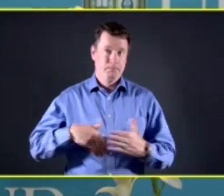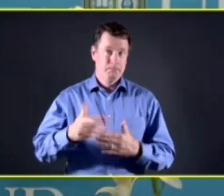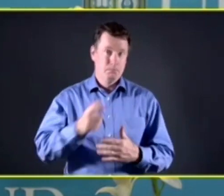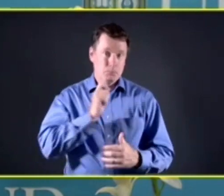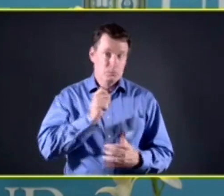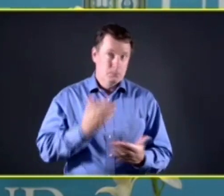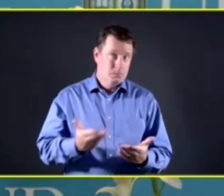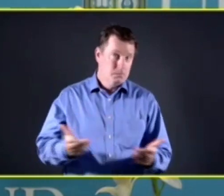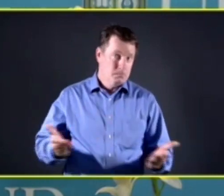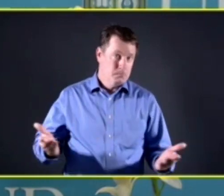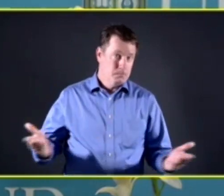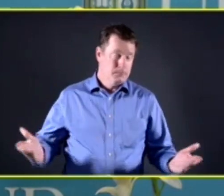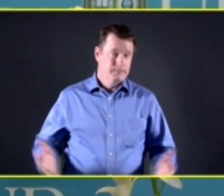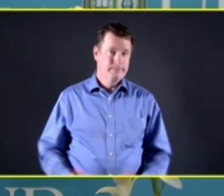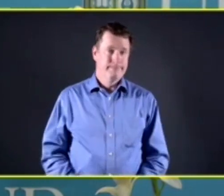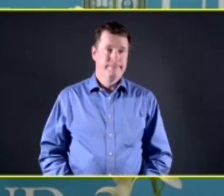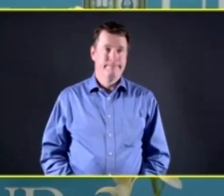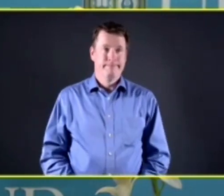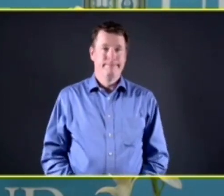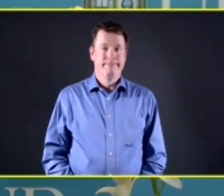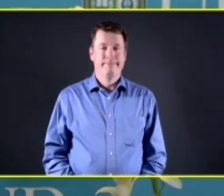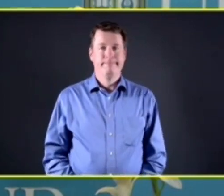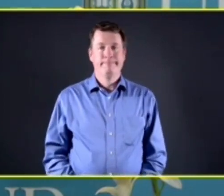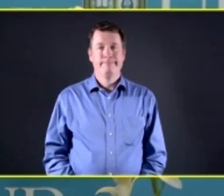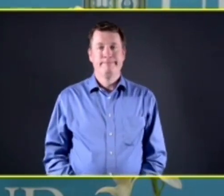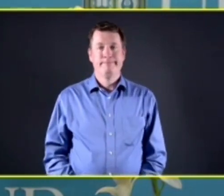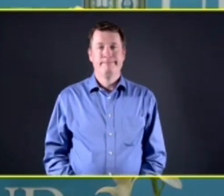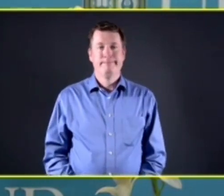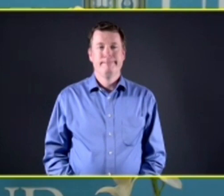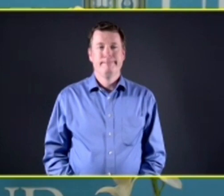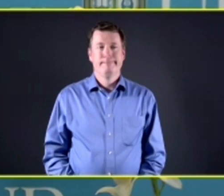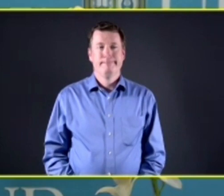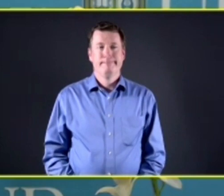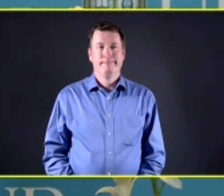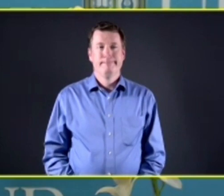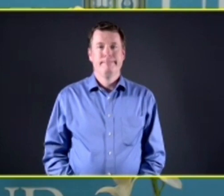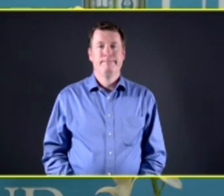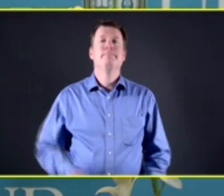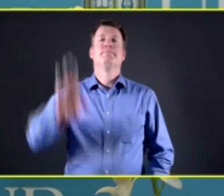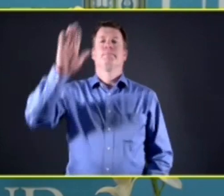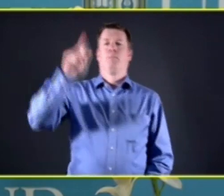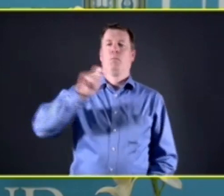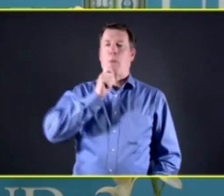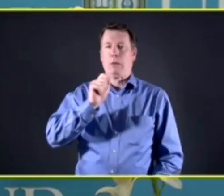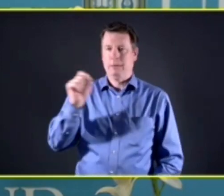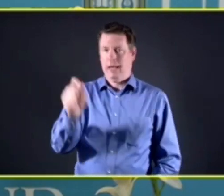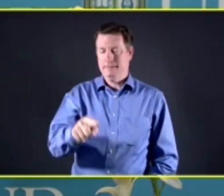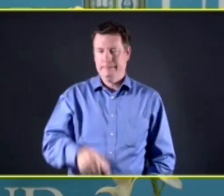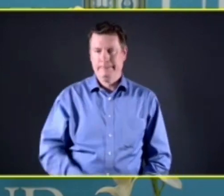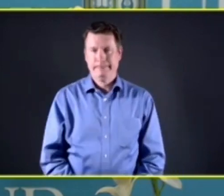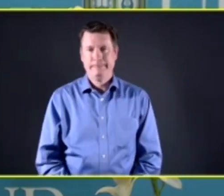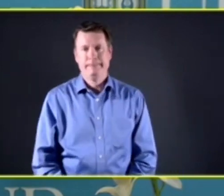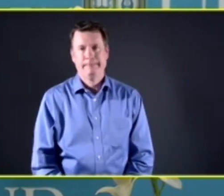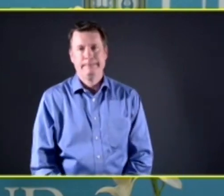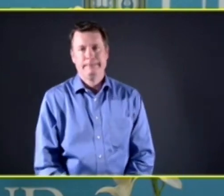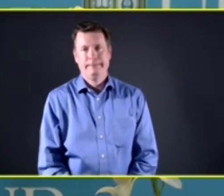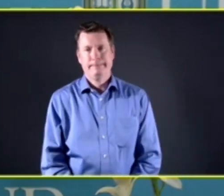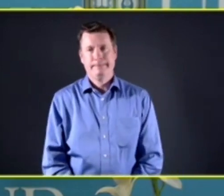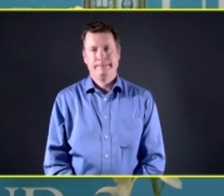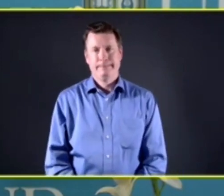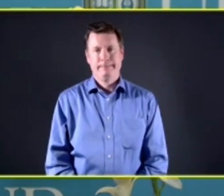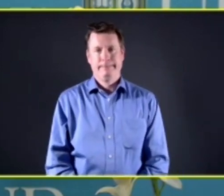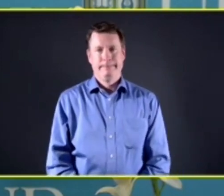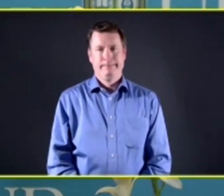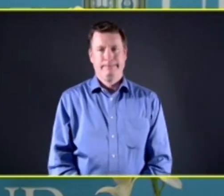are you there? Yes, I am now. Can you comment on the